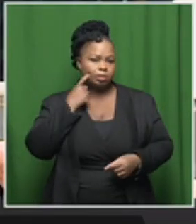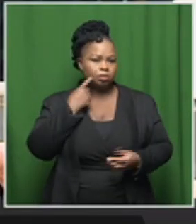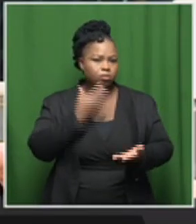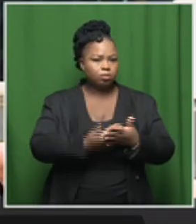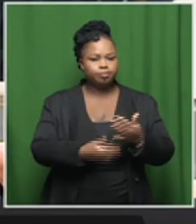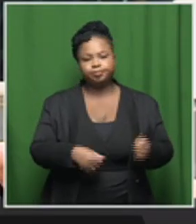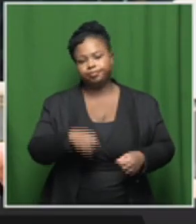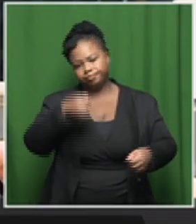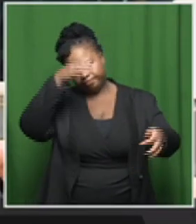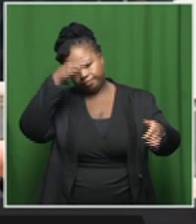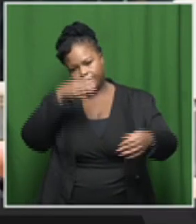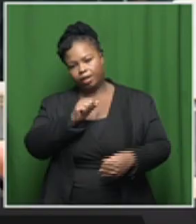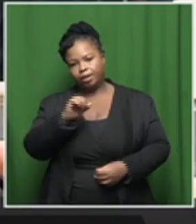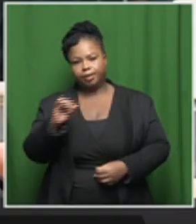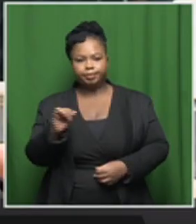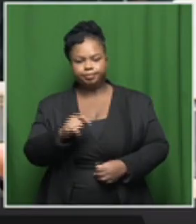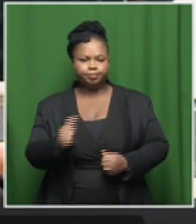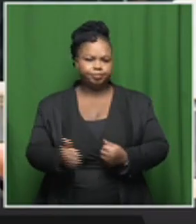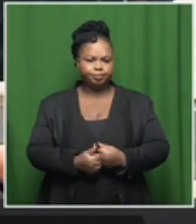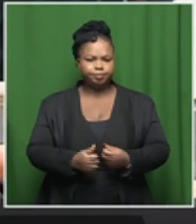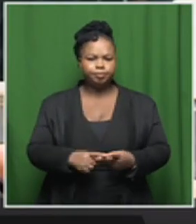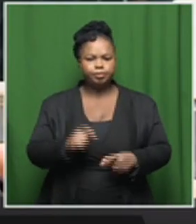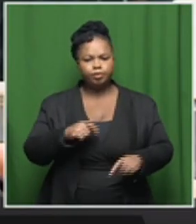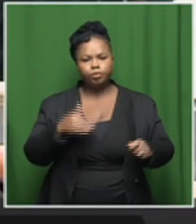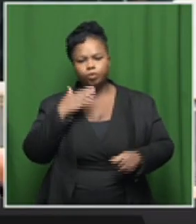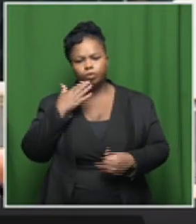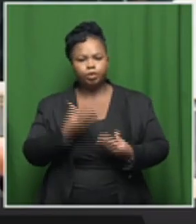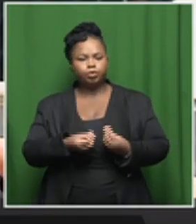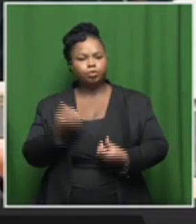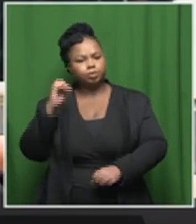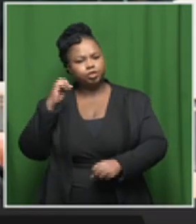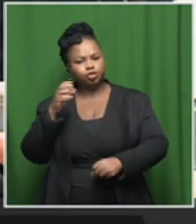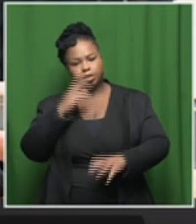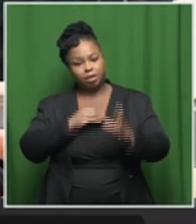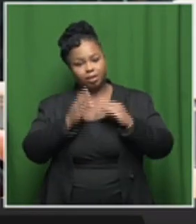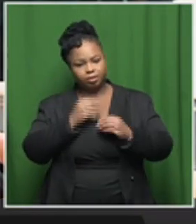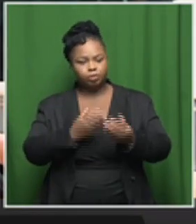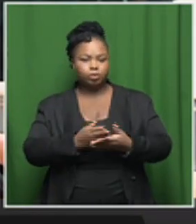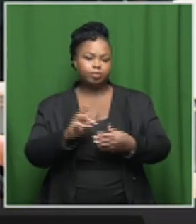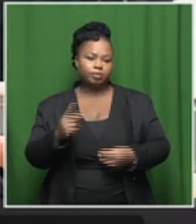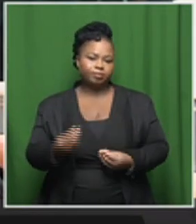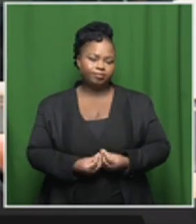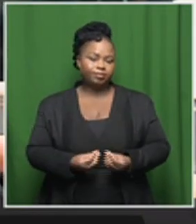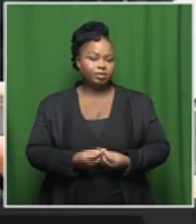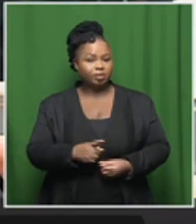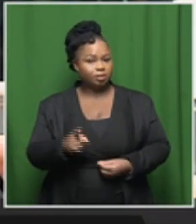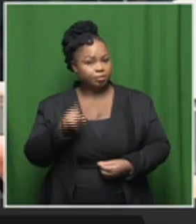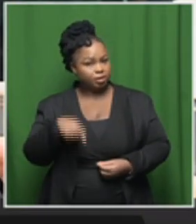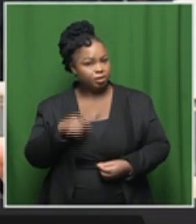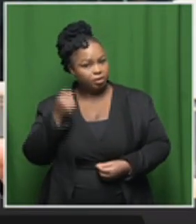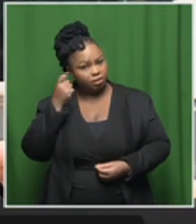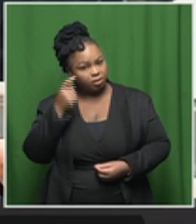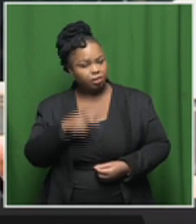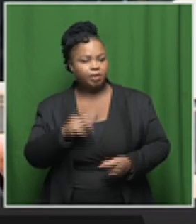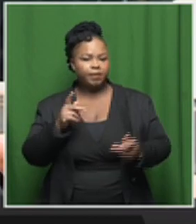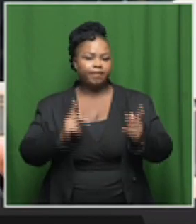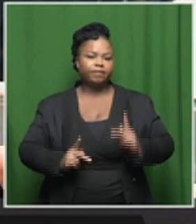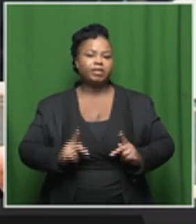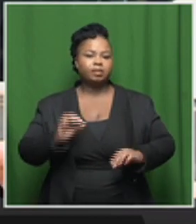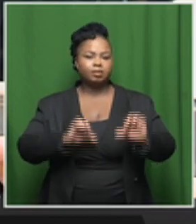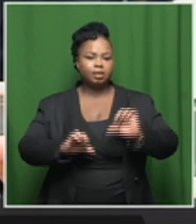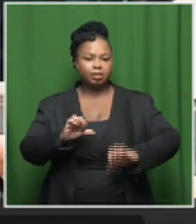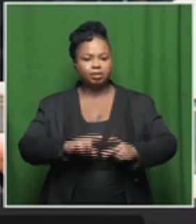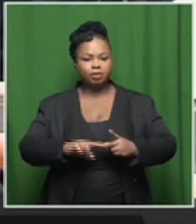people that can be our AI agents. We're looking for people that can do machine learning. So some of the fundamentals that they need to understand at school level is physics,